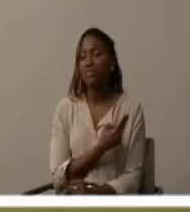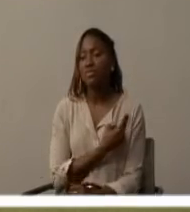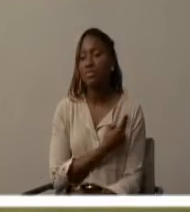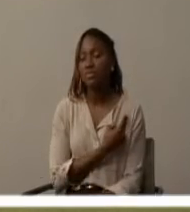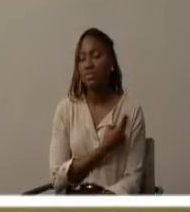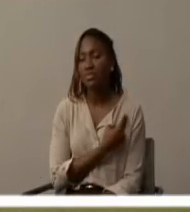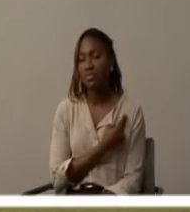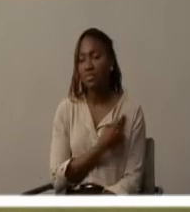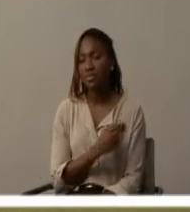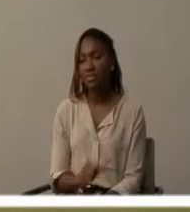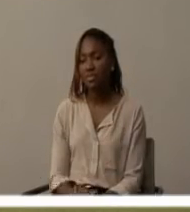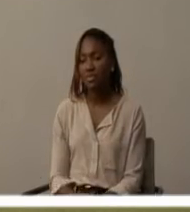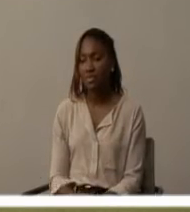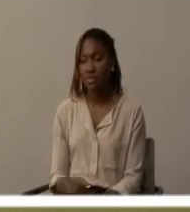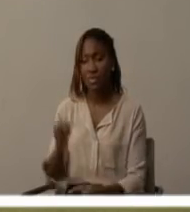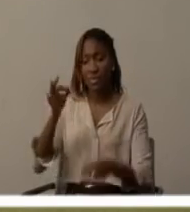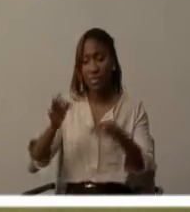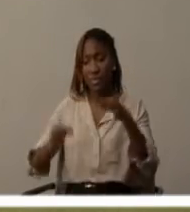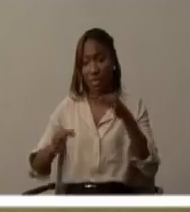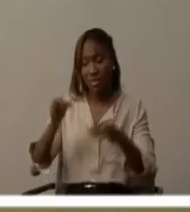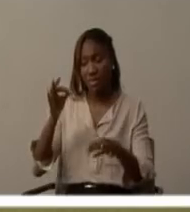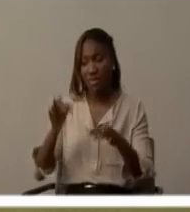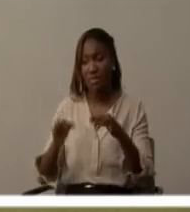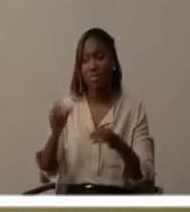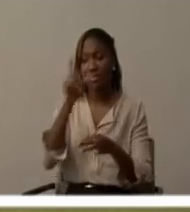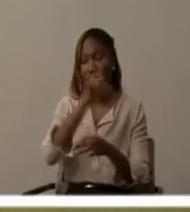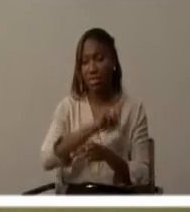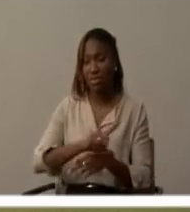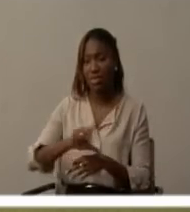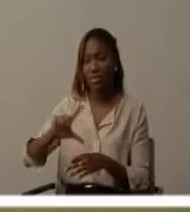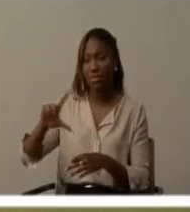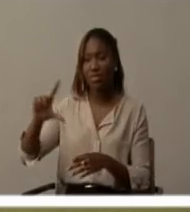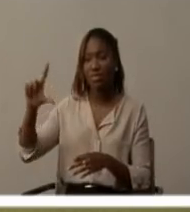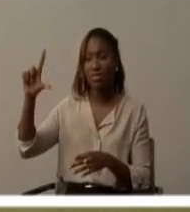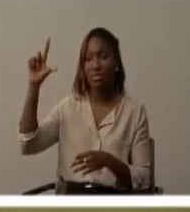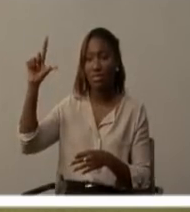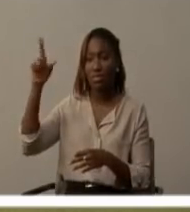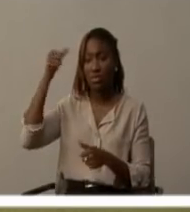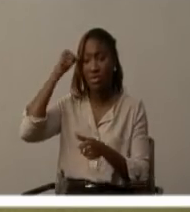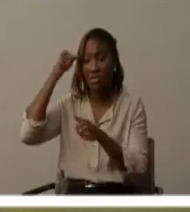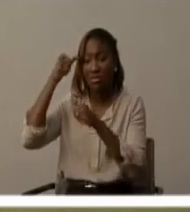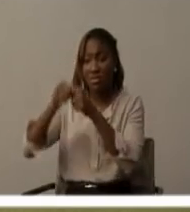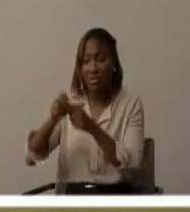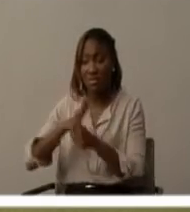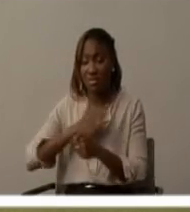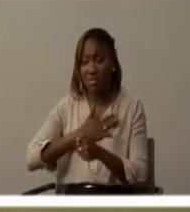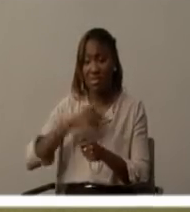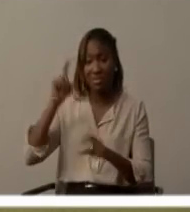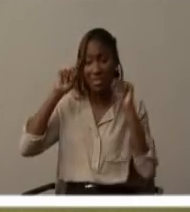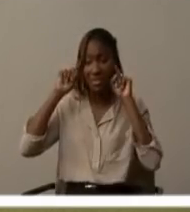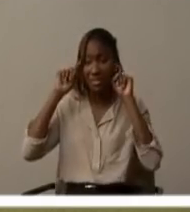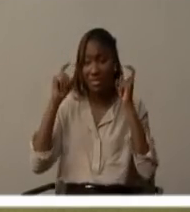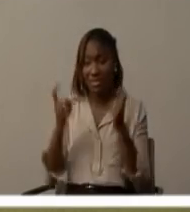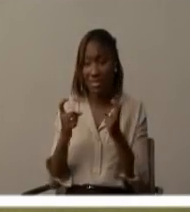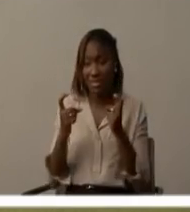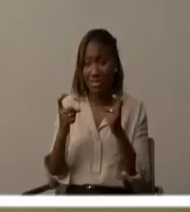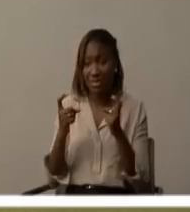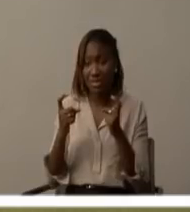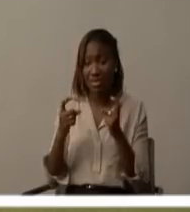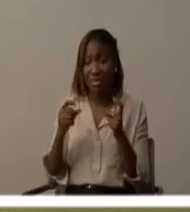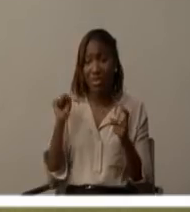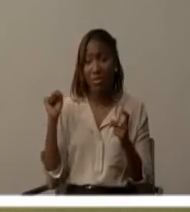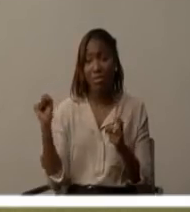redemption. If you, Lord, should mark our guilt, Lord, who